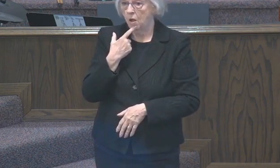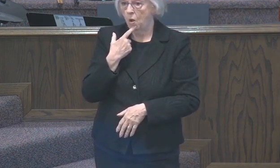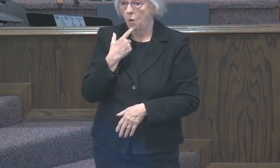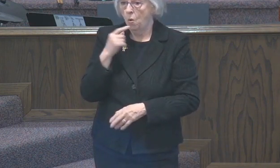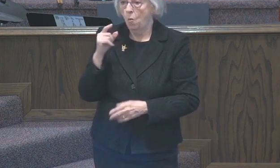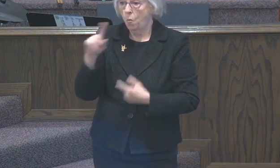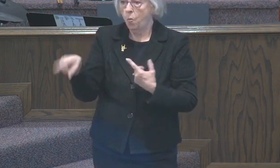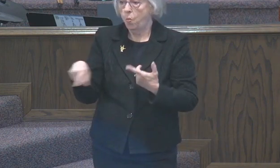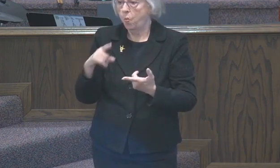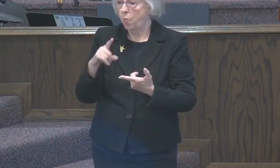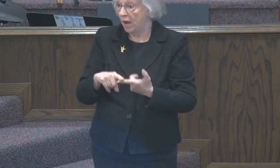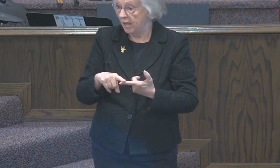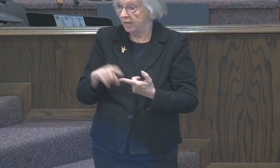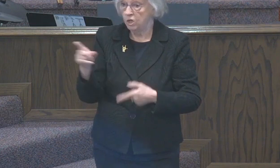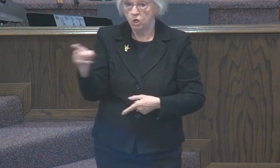what?